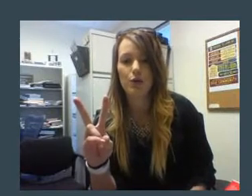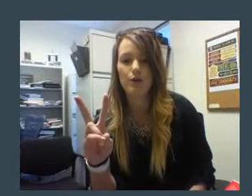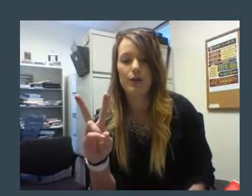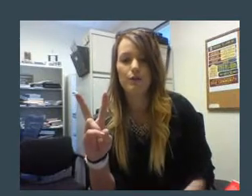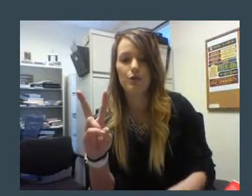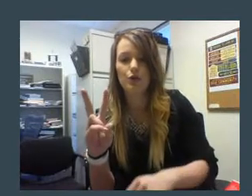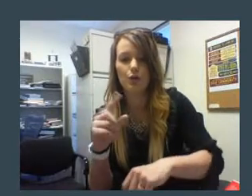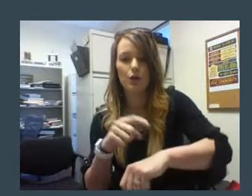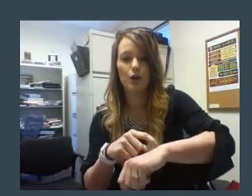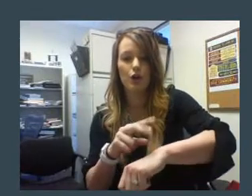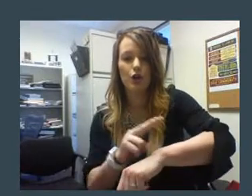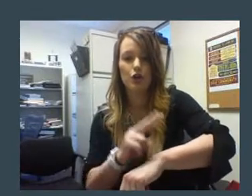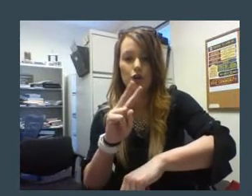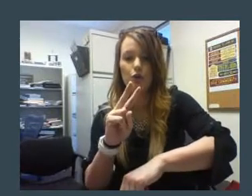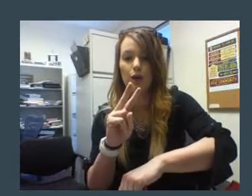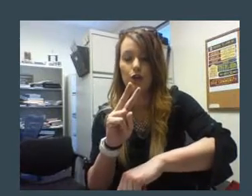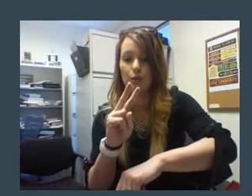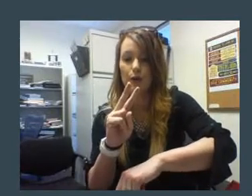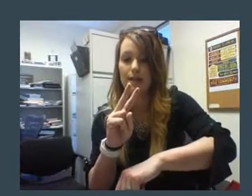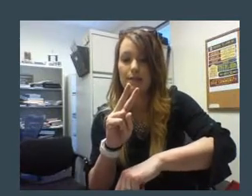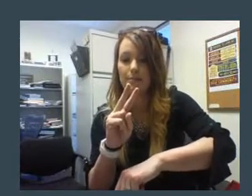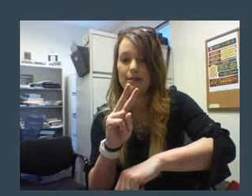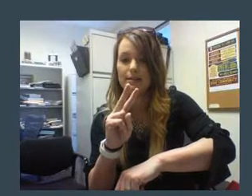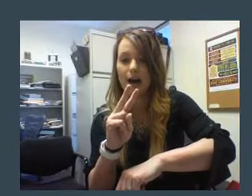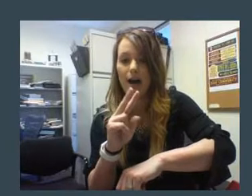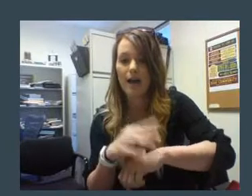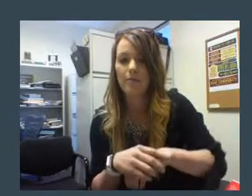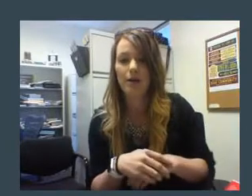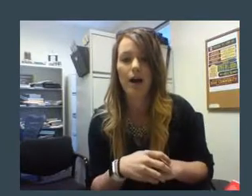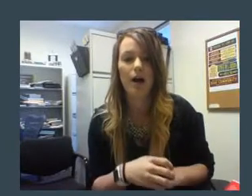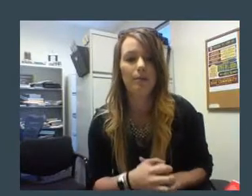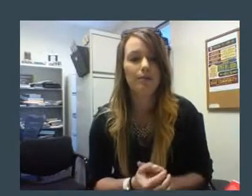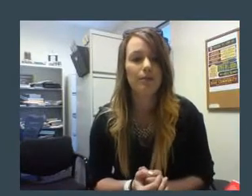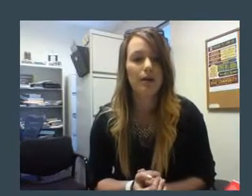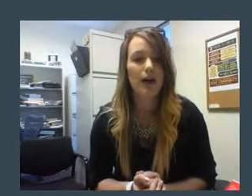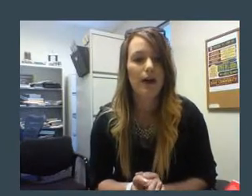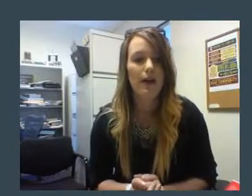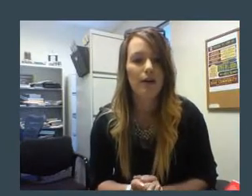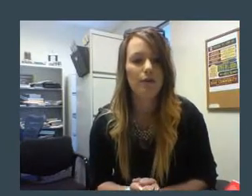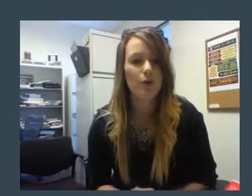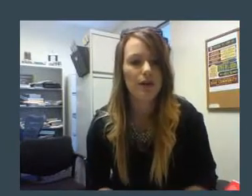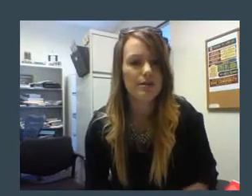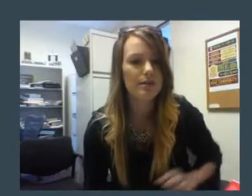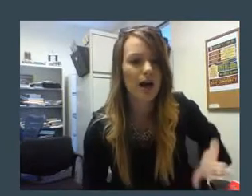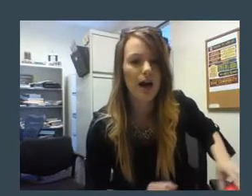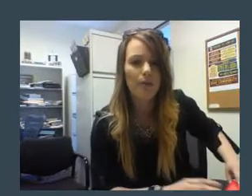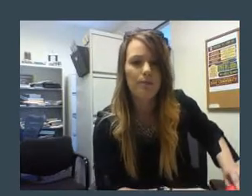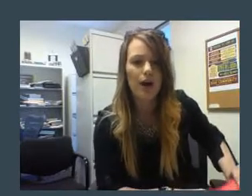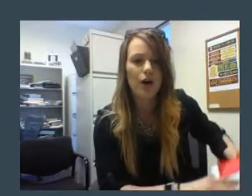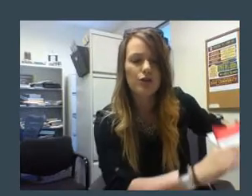two years old. If you do two on your wrist, it means time. And then, of course,